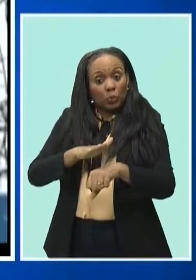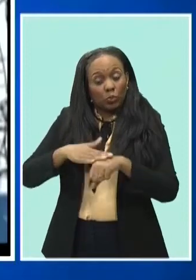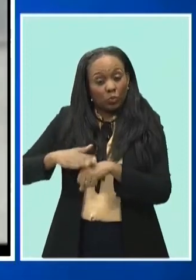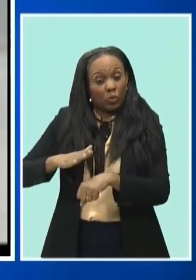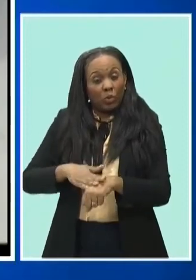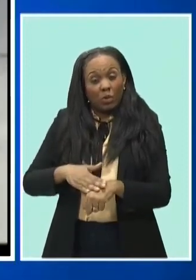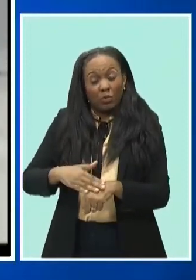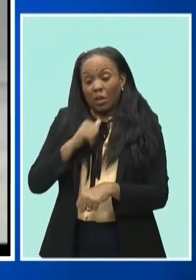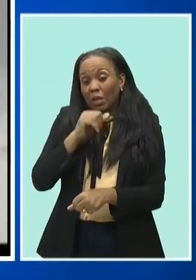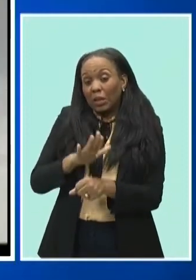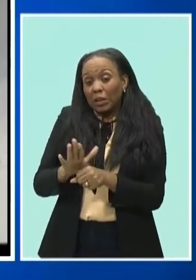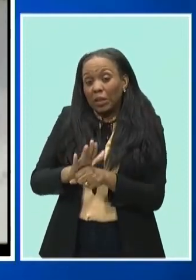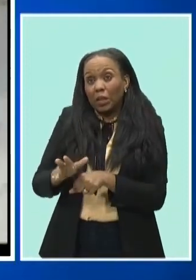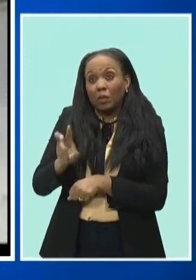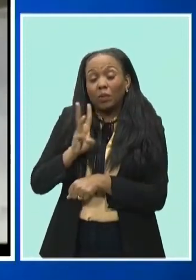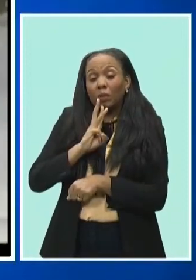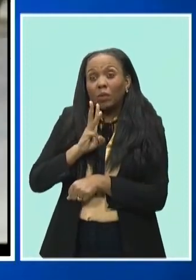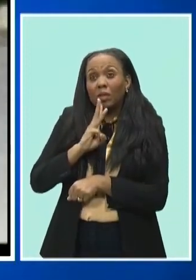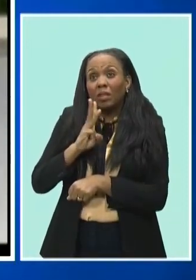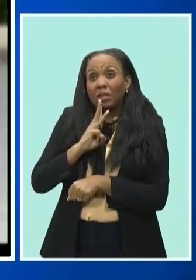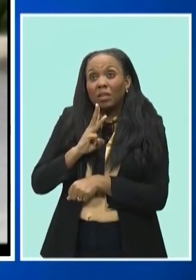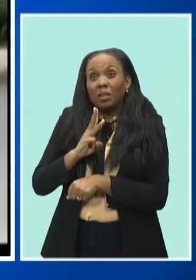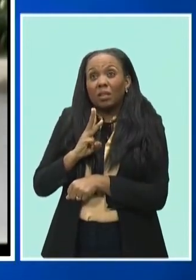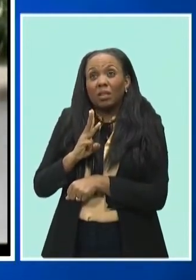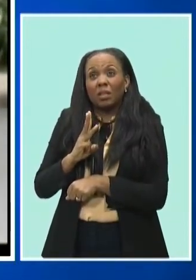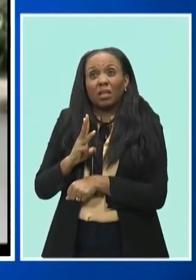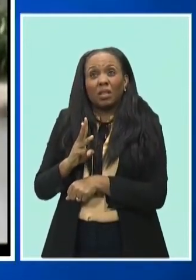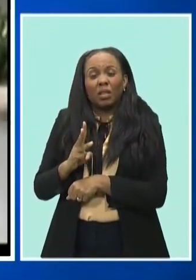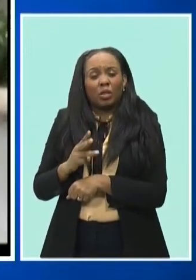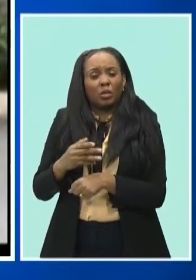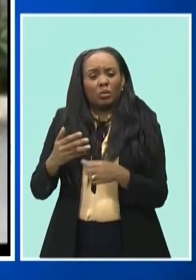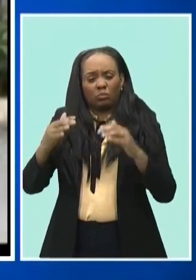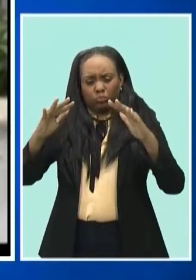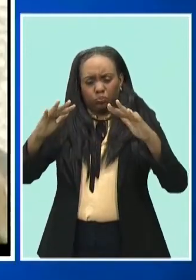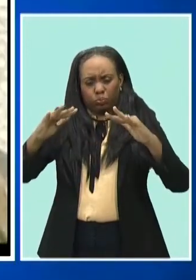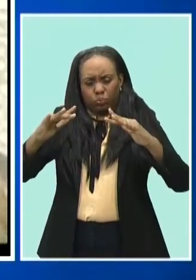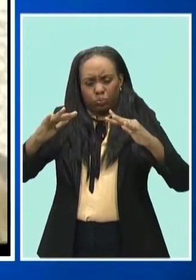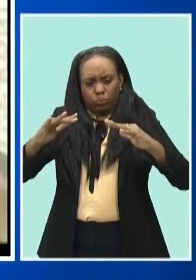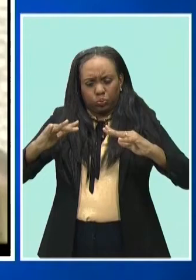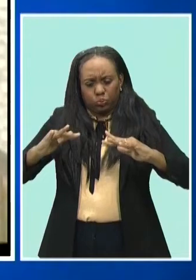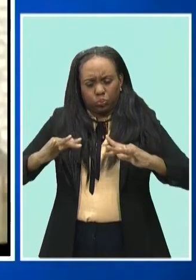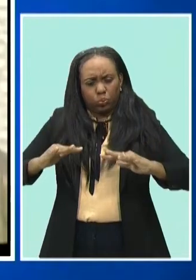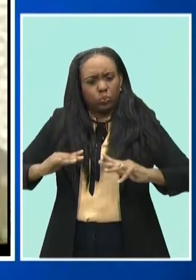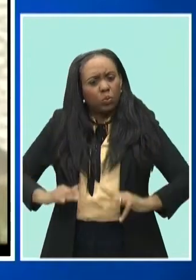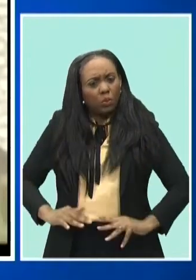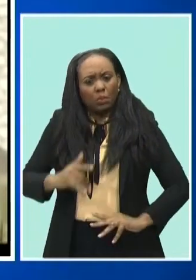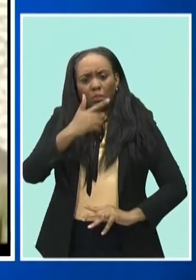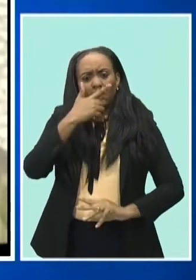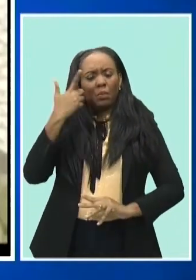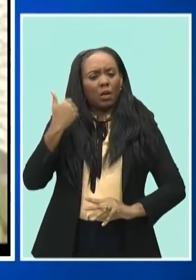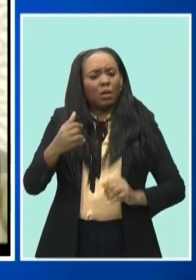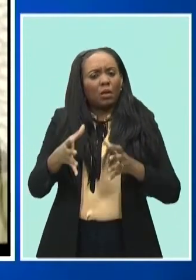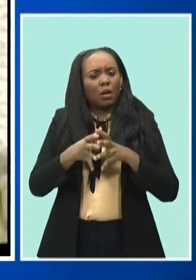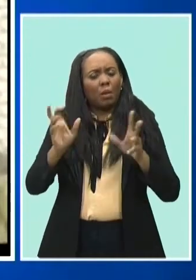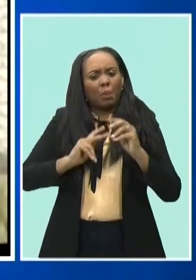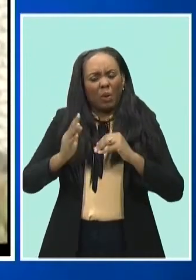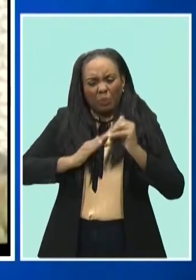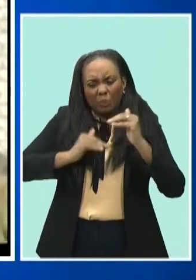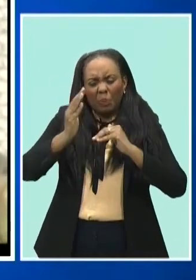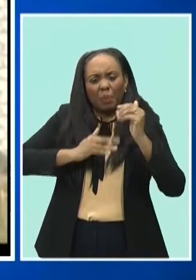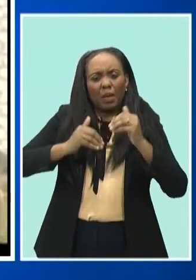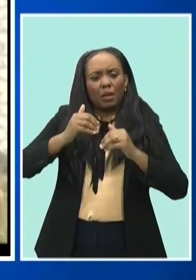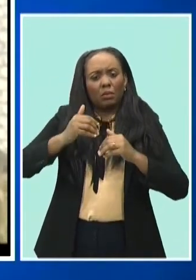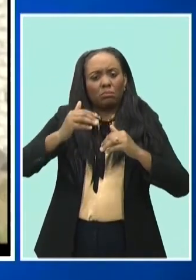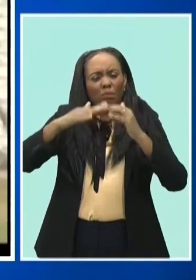water source, the Rio Cobre Basin, became increasingly stressed due to the increased housing developments in the parish. Well, that fear is